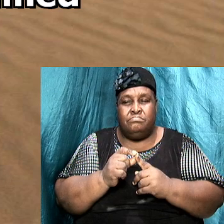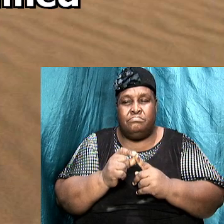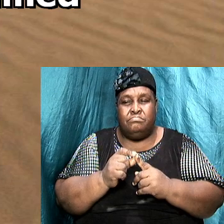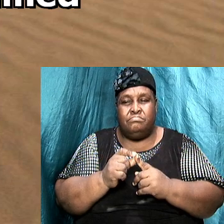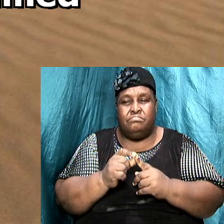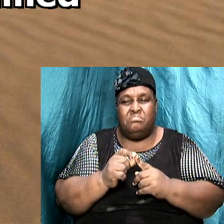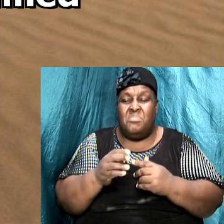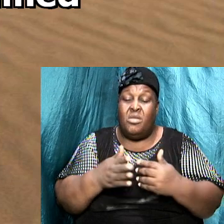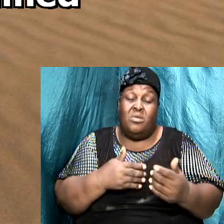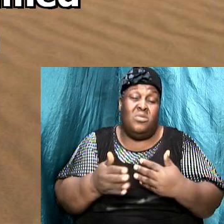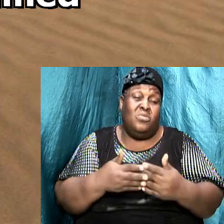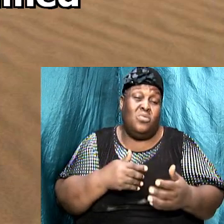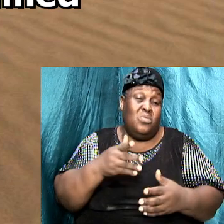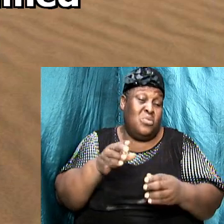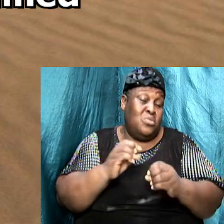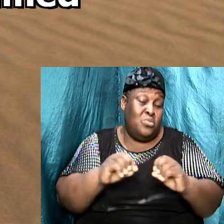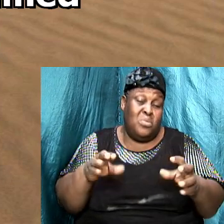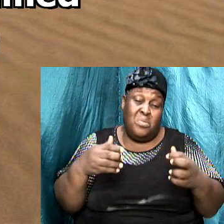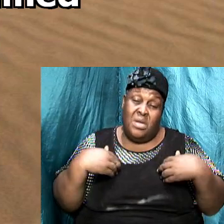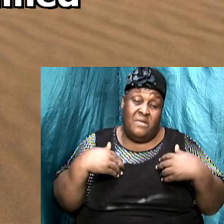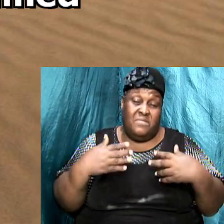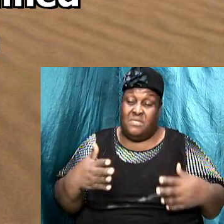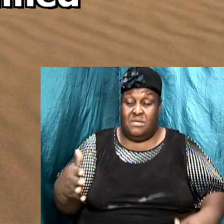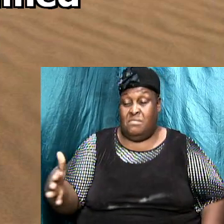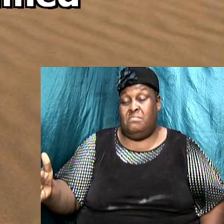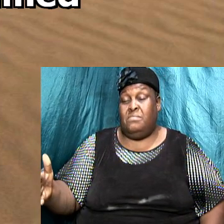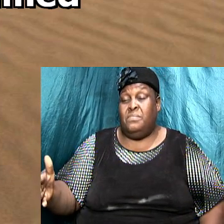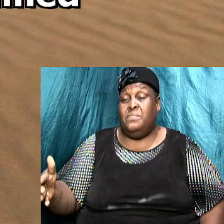though you don't have the thing,